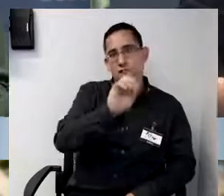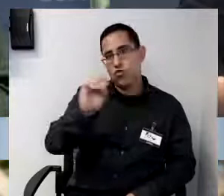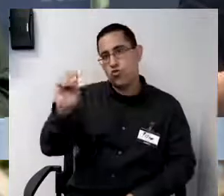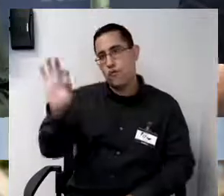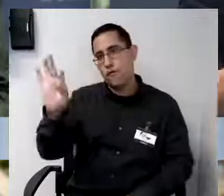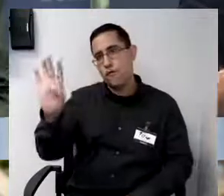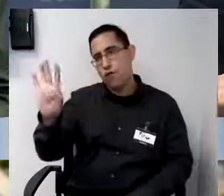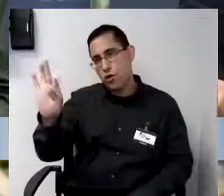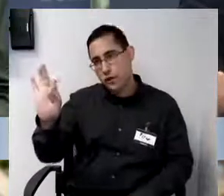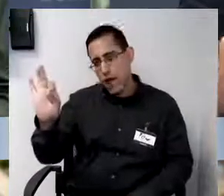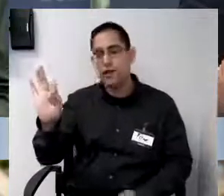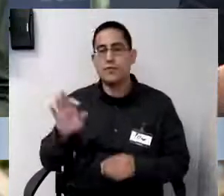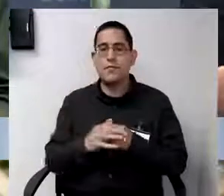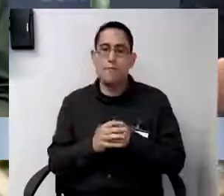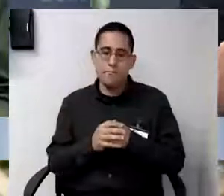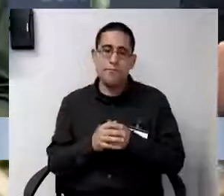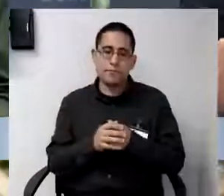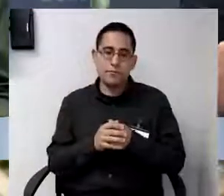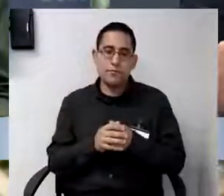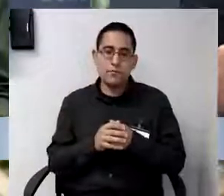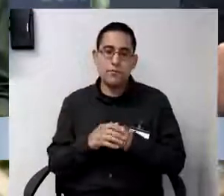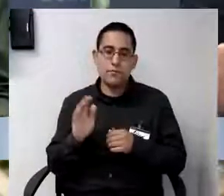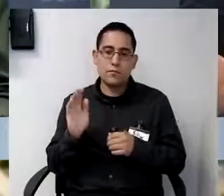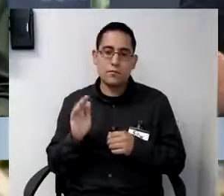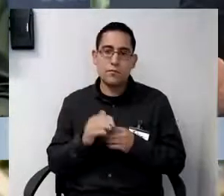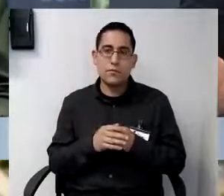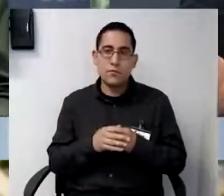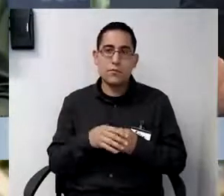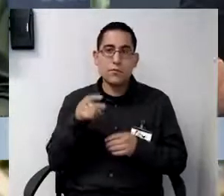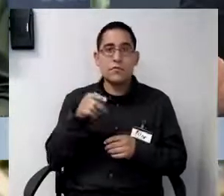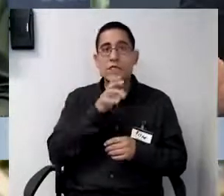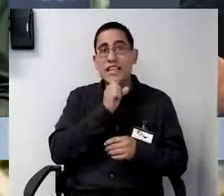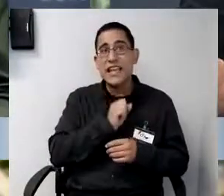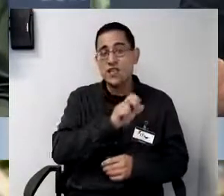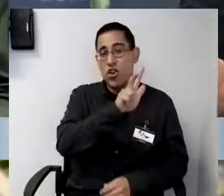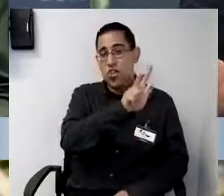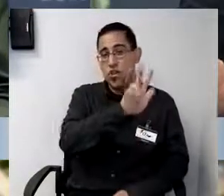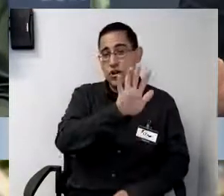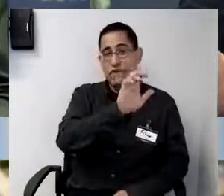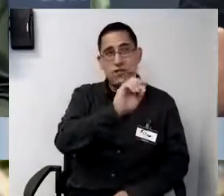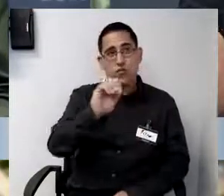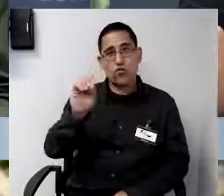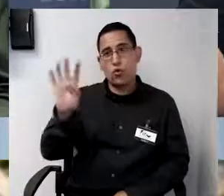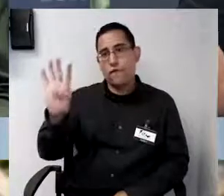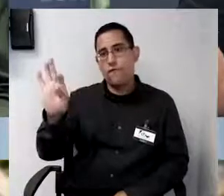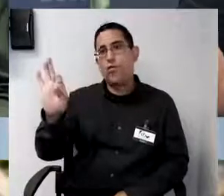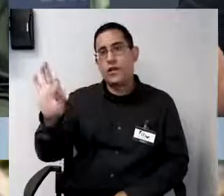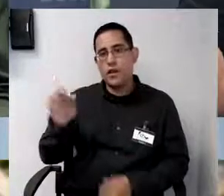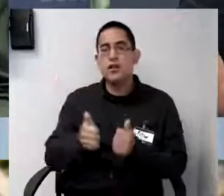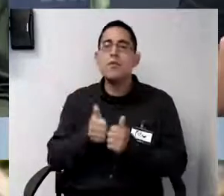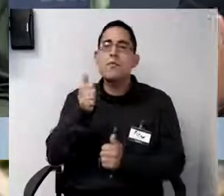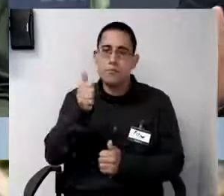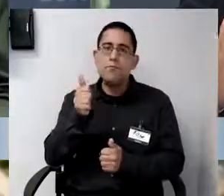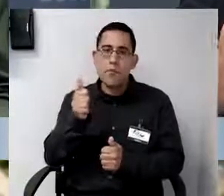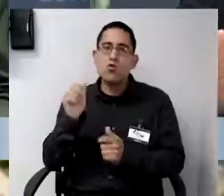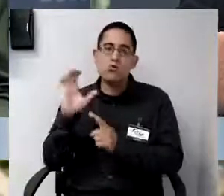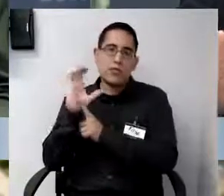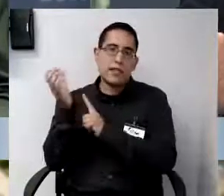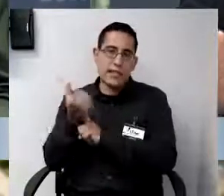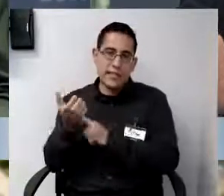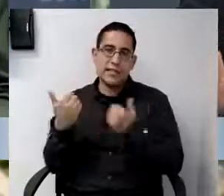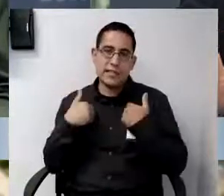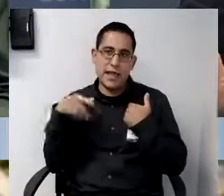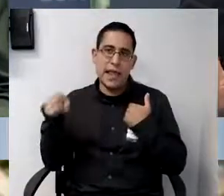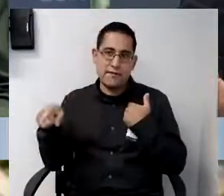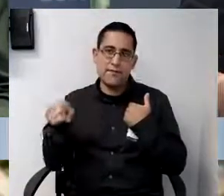cohort of all 81, is in that age 35 to 49, which I think is a trend